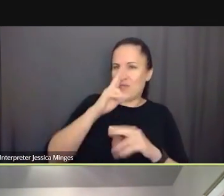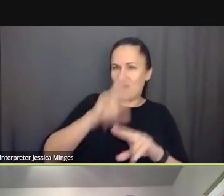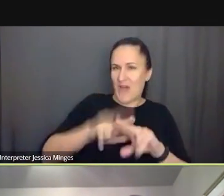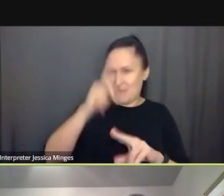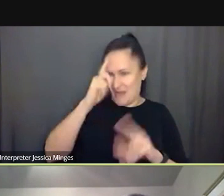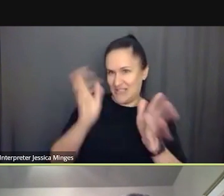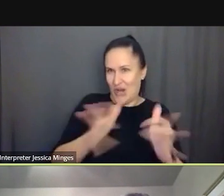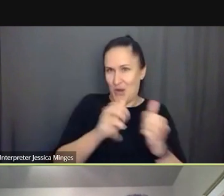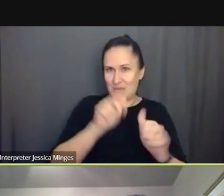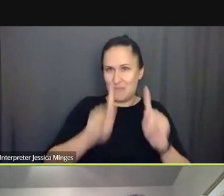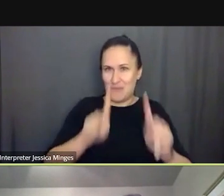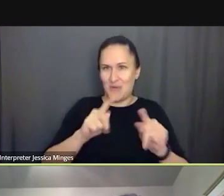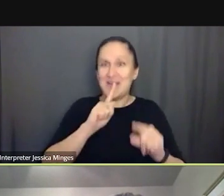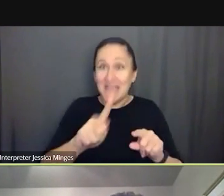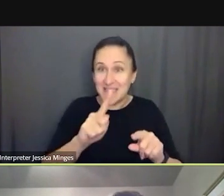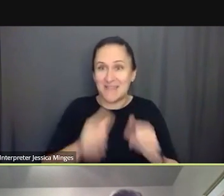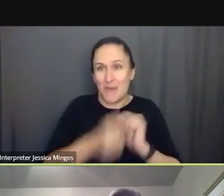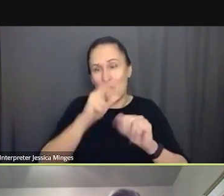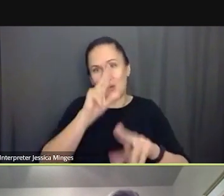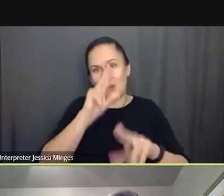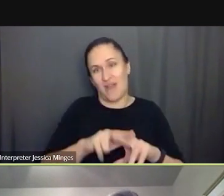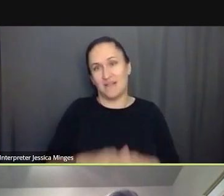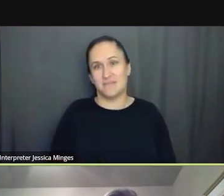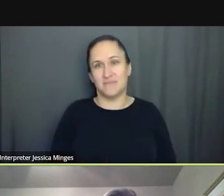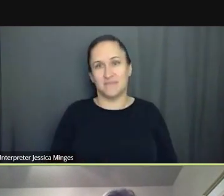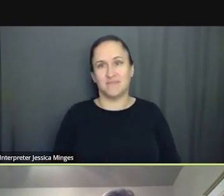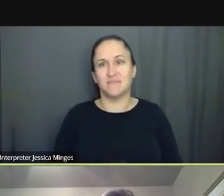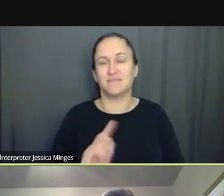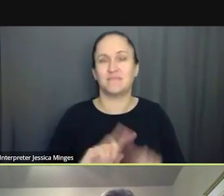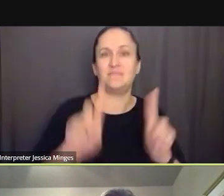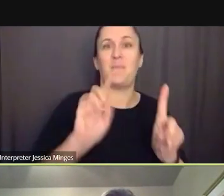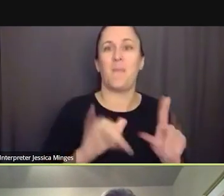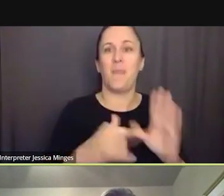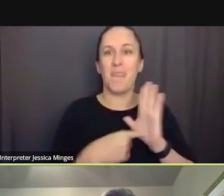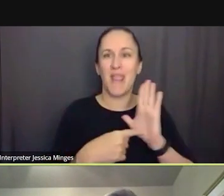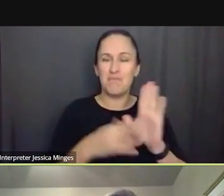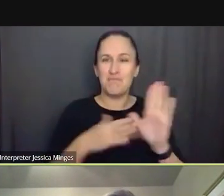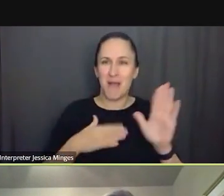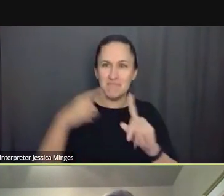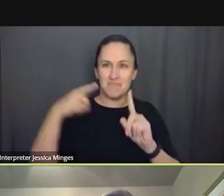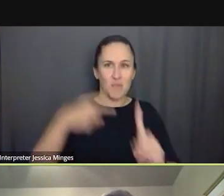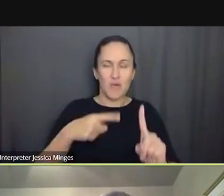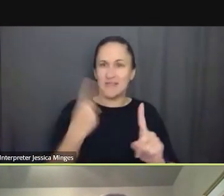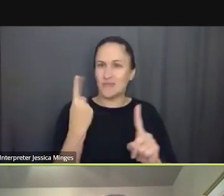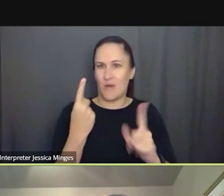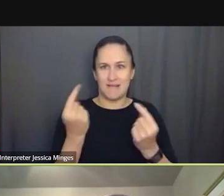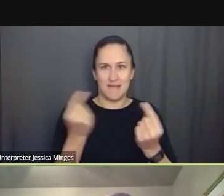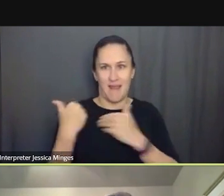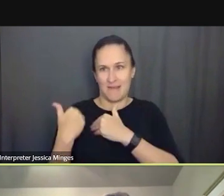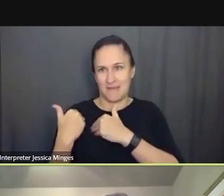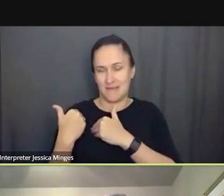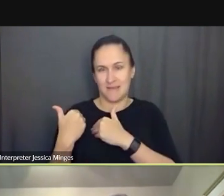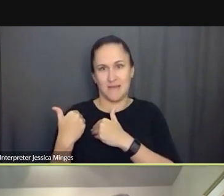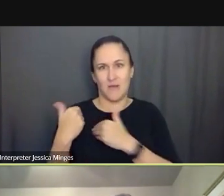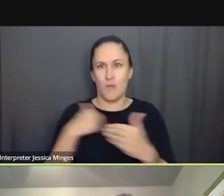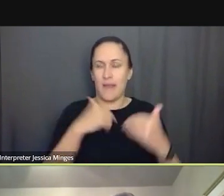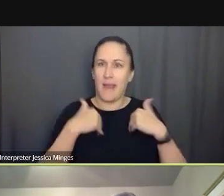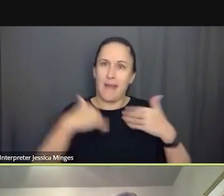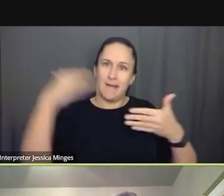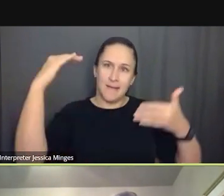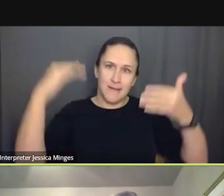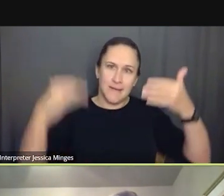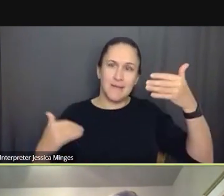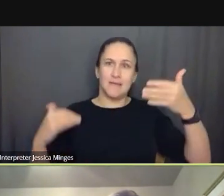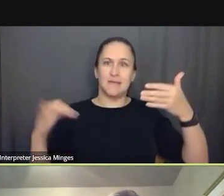fun. But that was just an example, and my point is, it's one task. We had like a laundry list of,